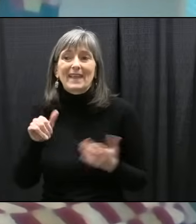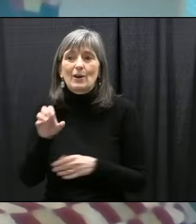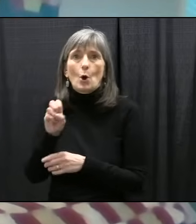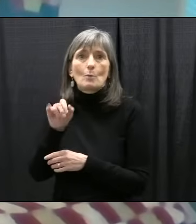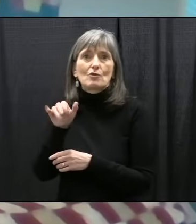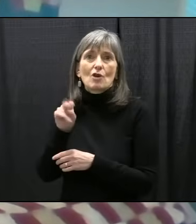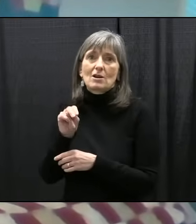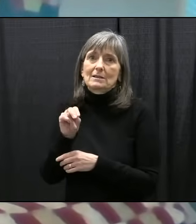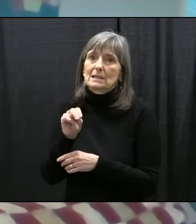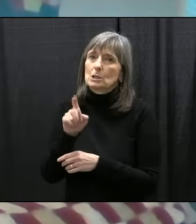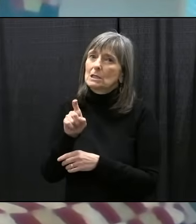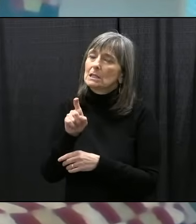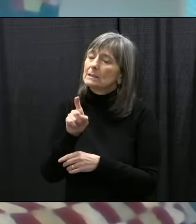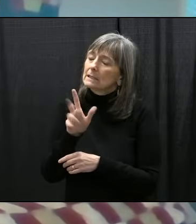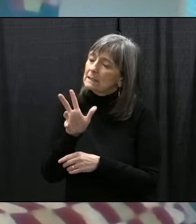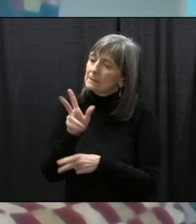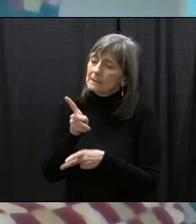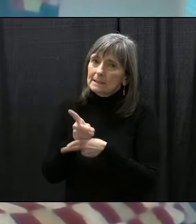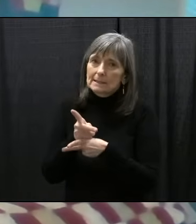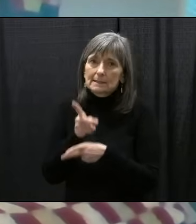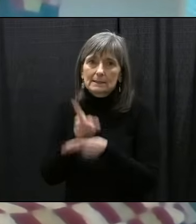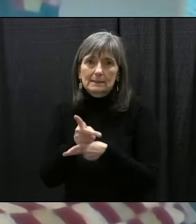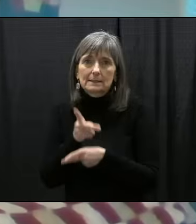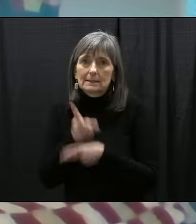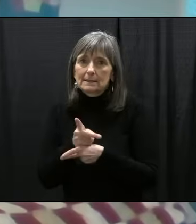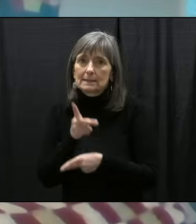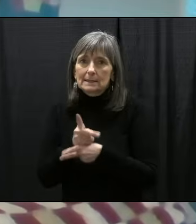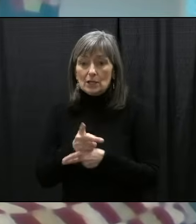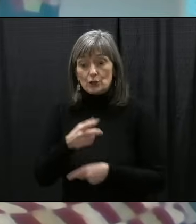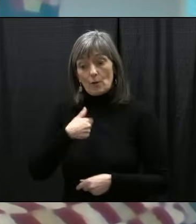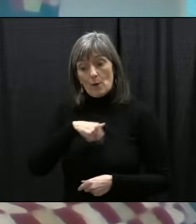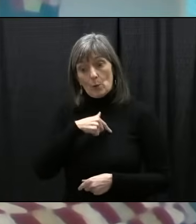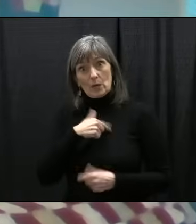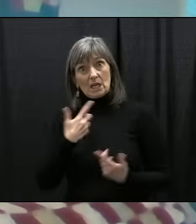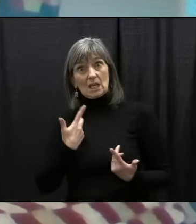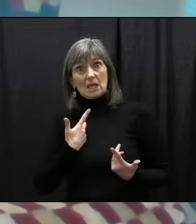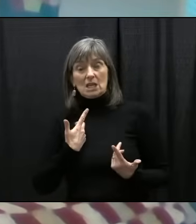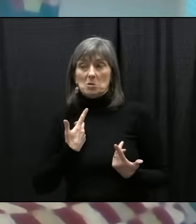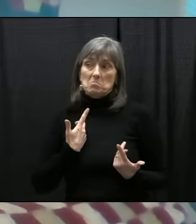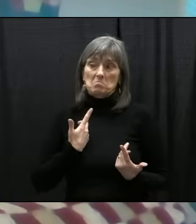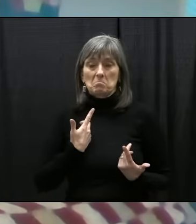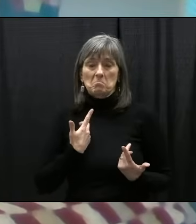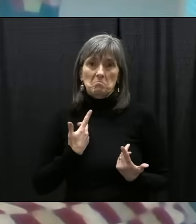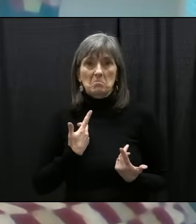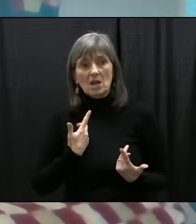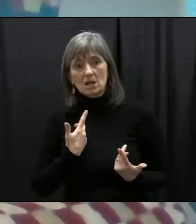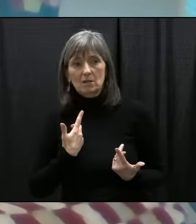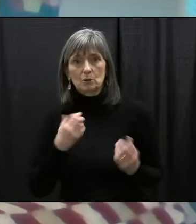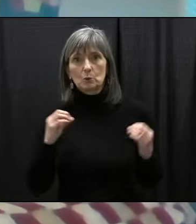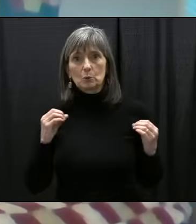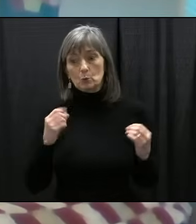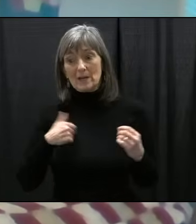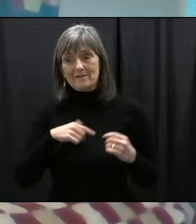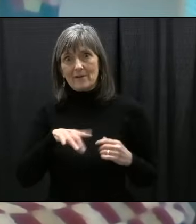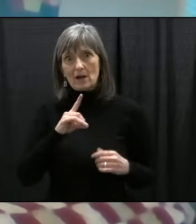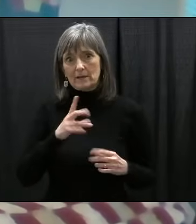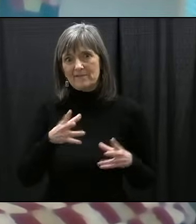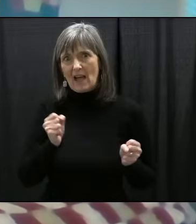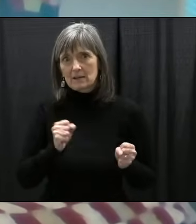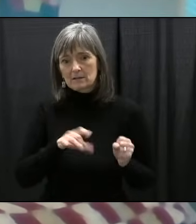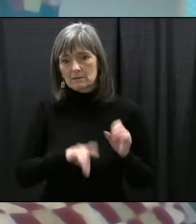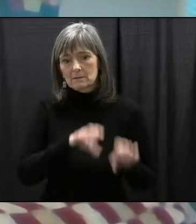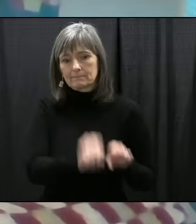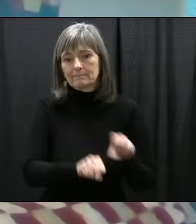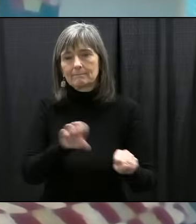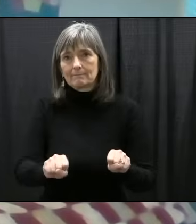Omicron. You need to be speedy, and I think we've been able to find these cases so far quickly, and so I